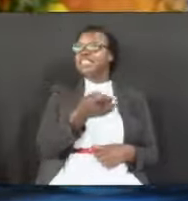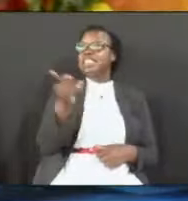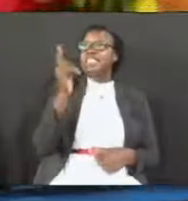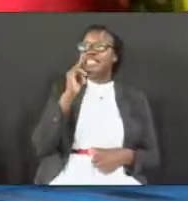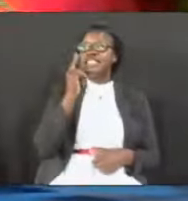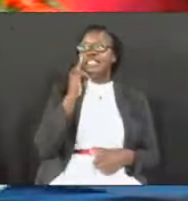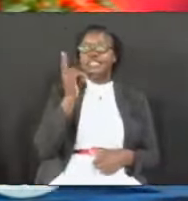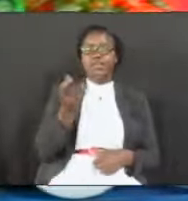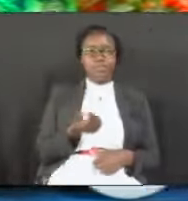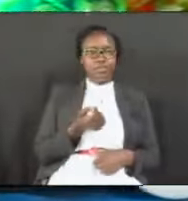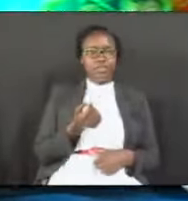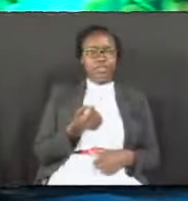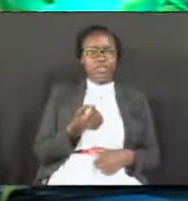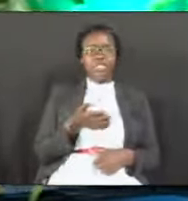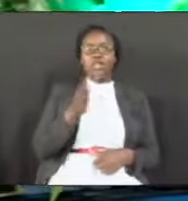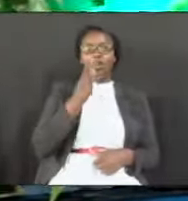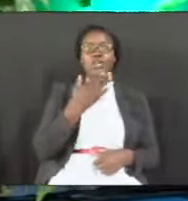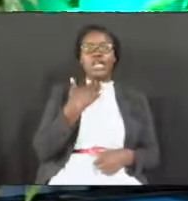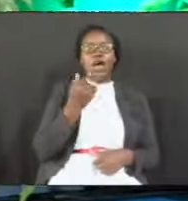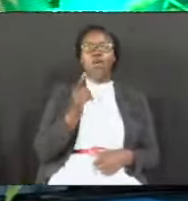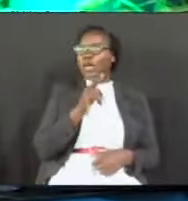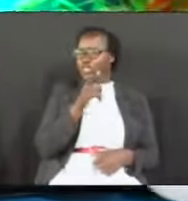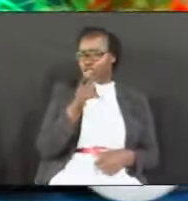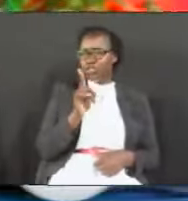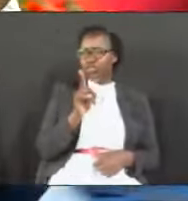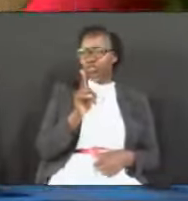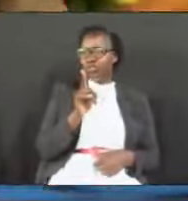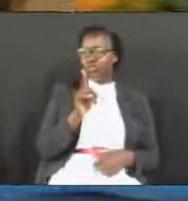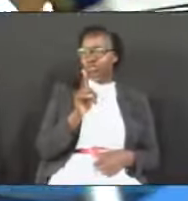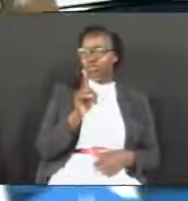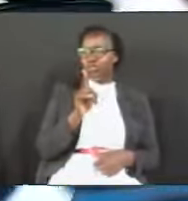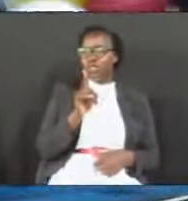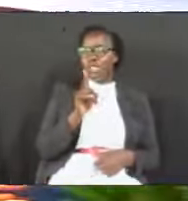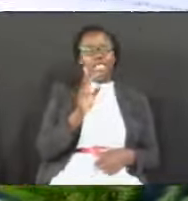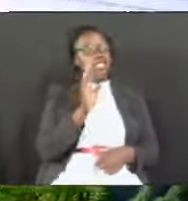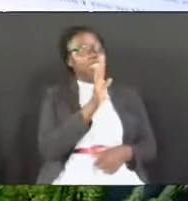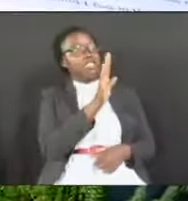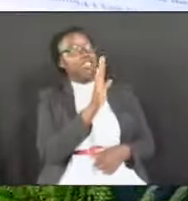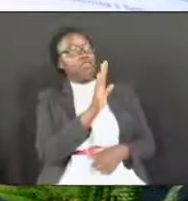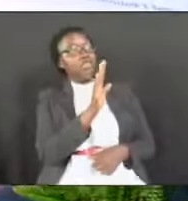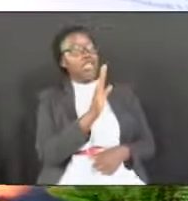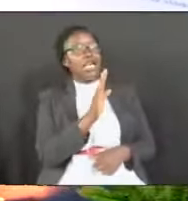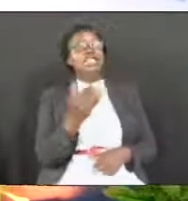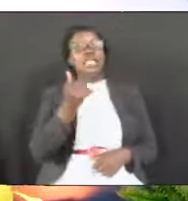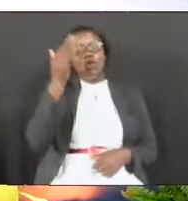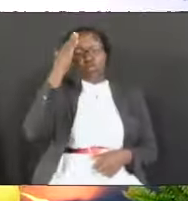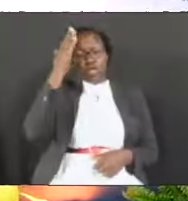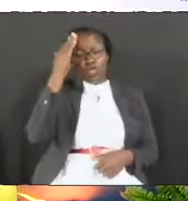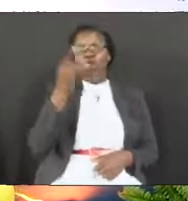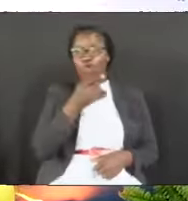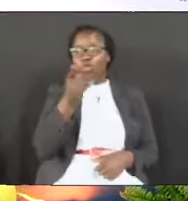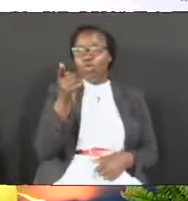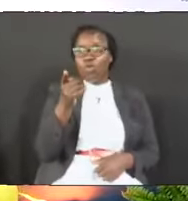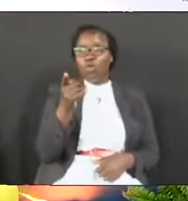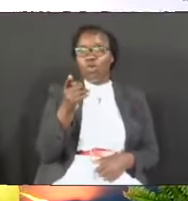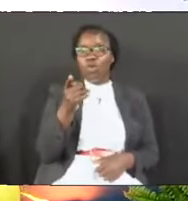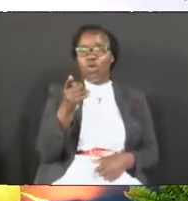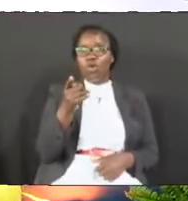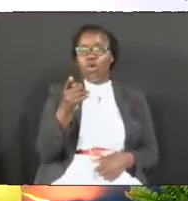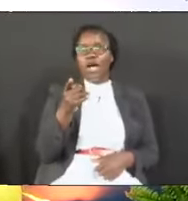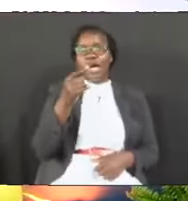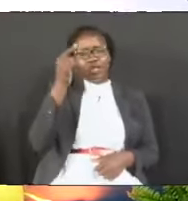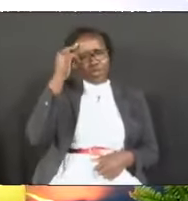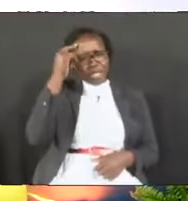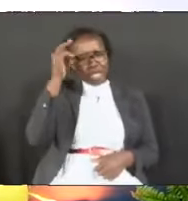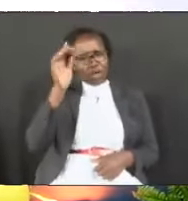Well, God, I worship you, God. Well, God, find them what a Jew. So you, and you think God is going to do